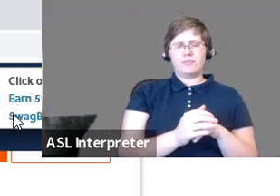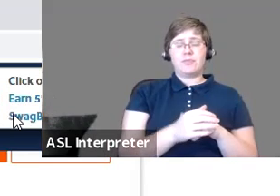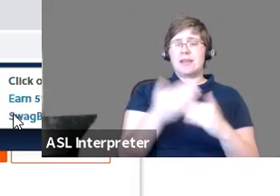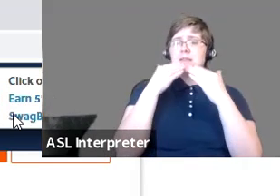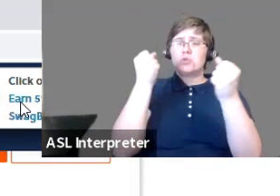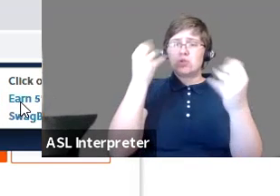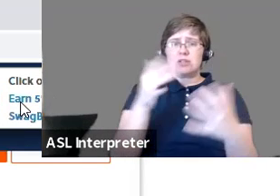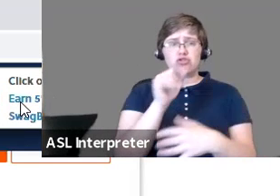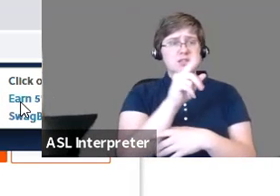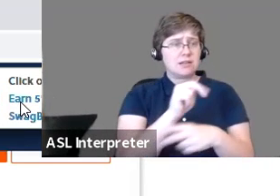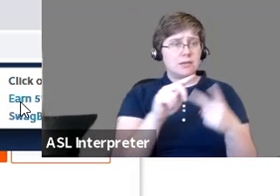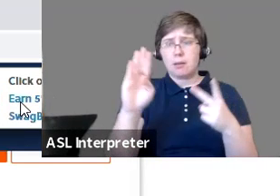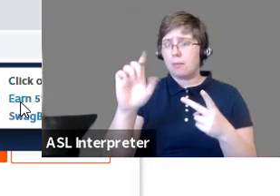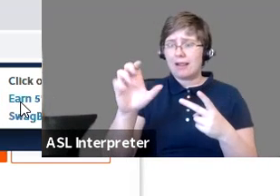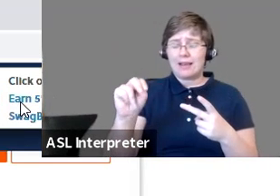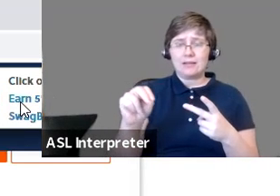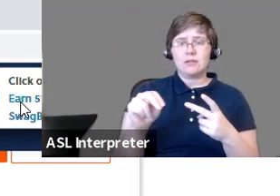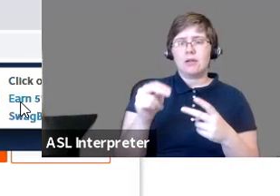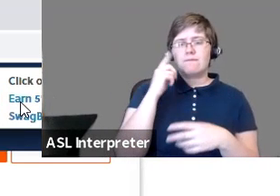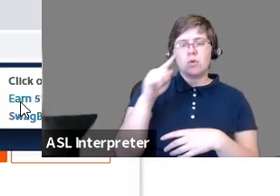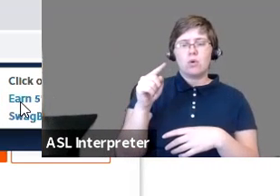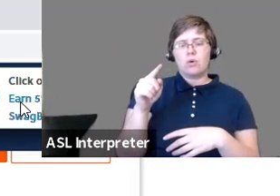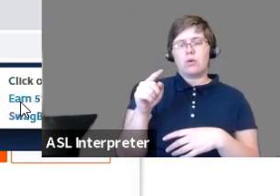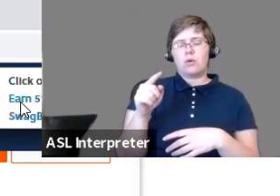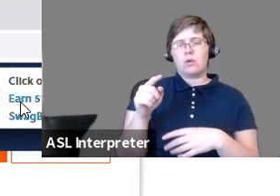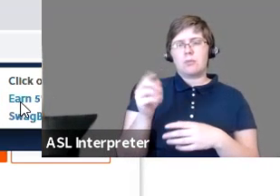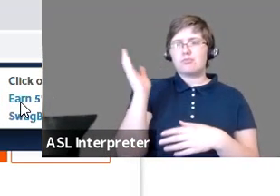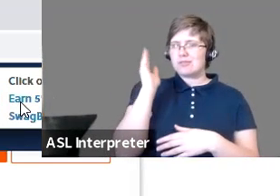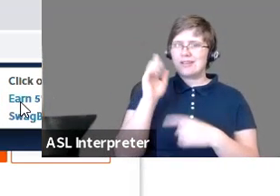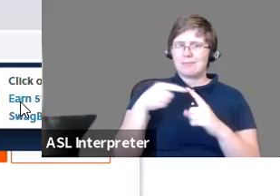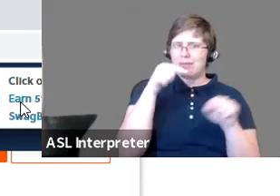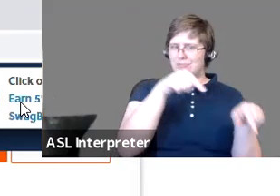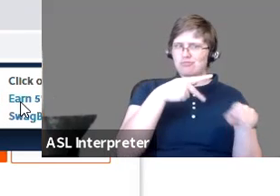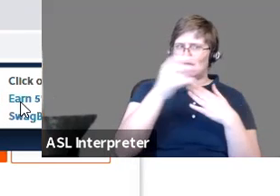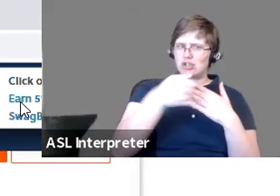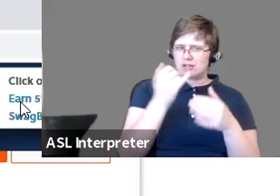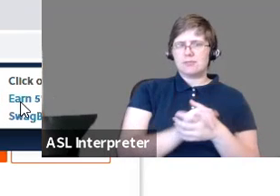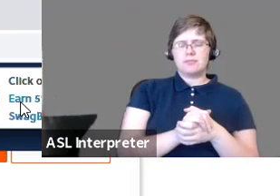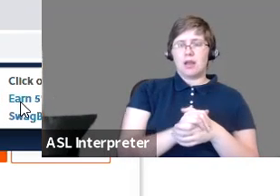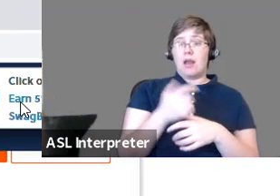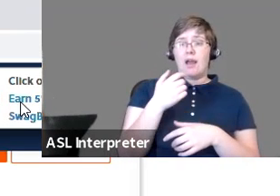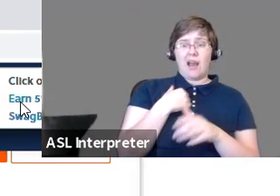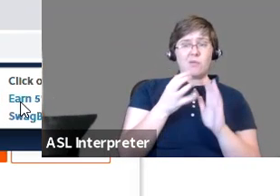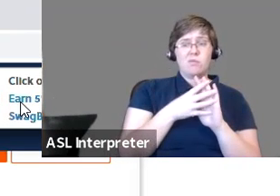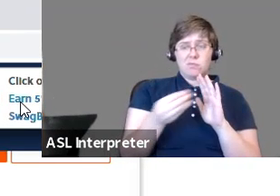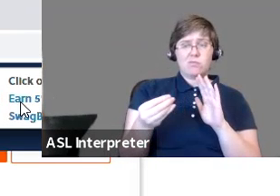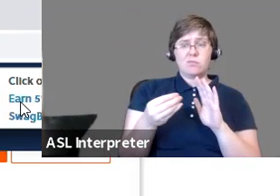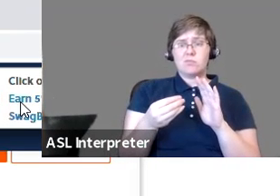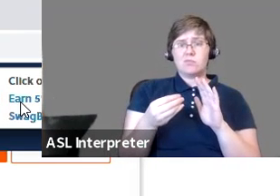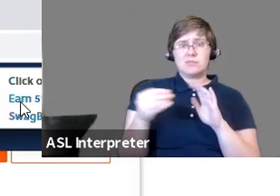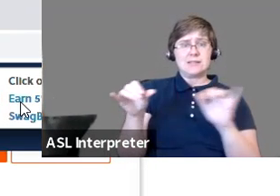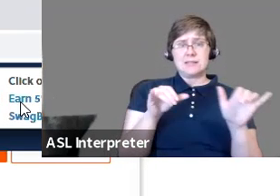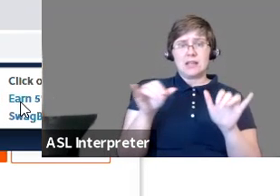thank you so much, Justin and Billen, for presenting on your project. I would echo